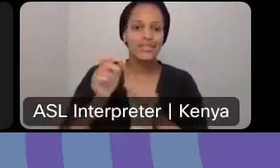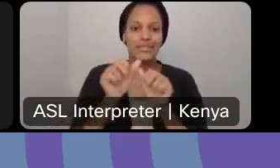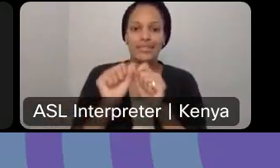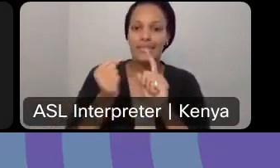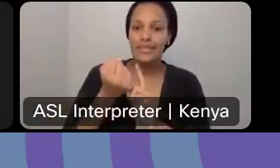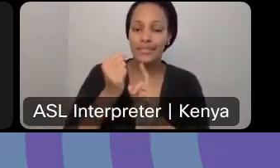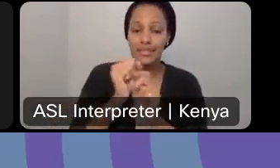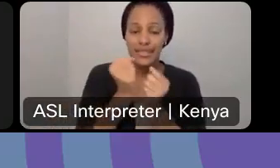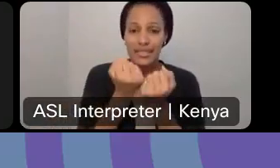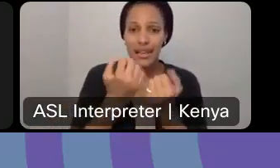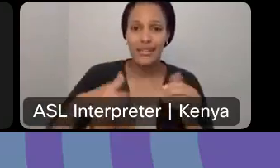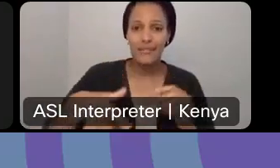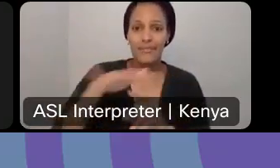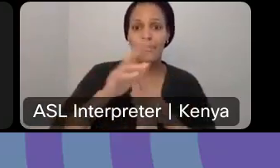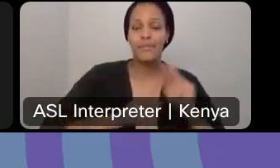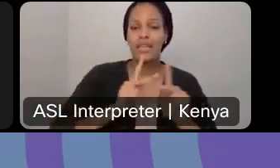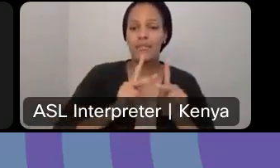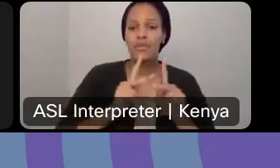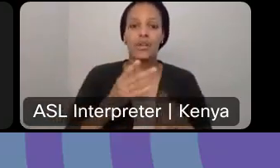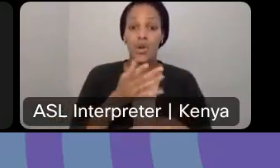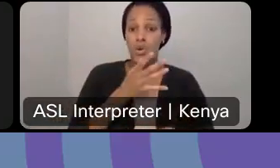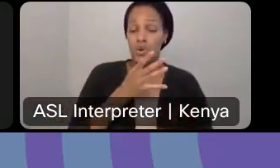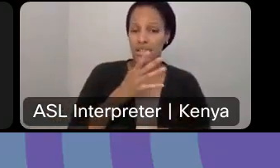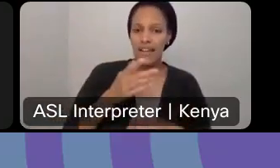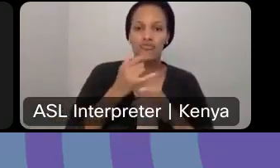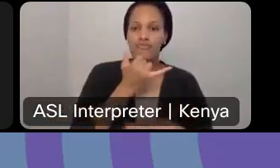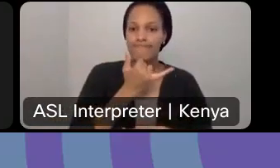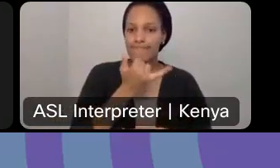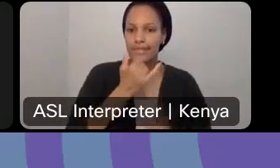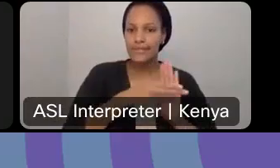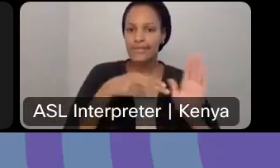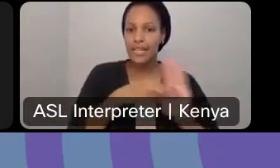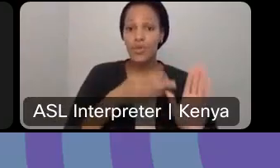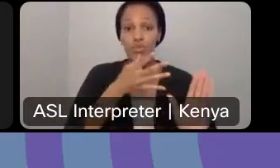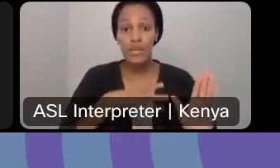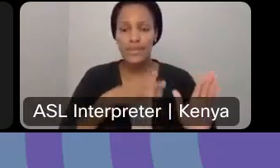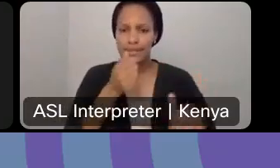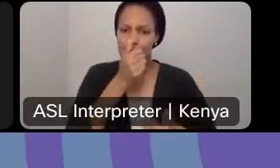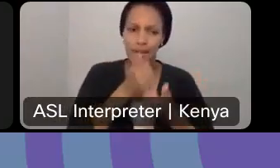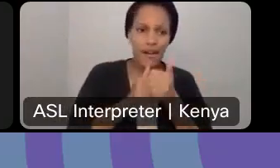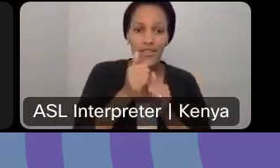anger, suffering, and oppression as mental illness.